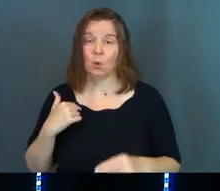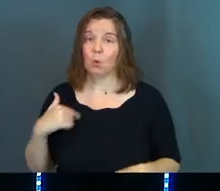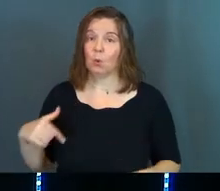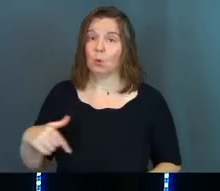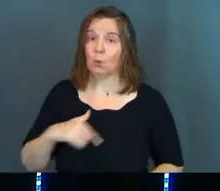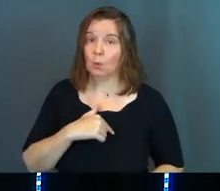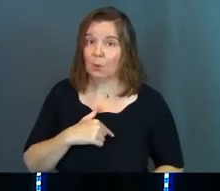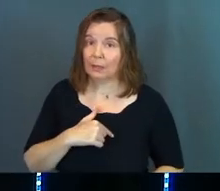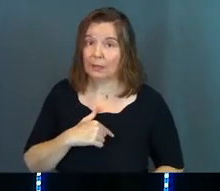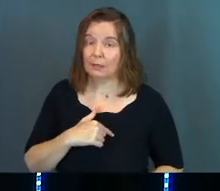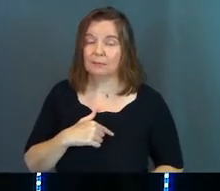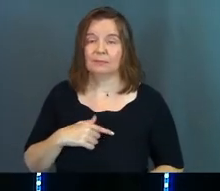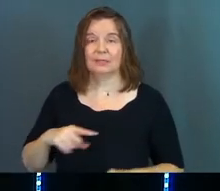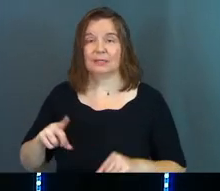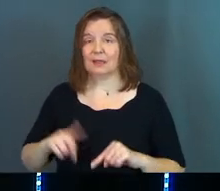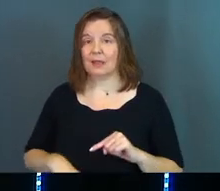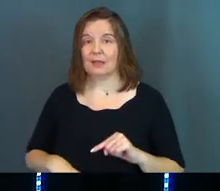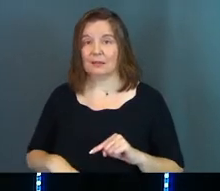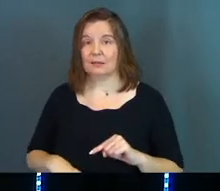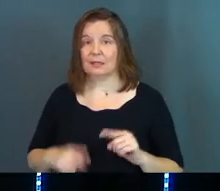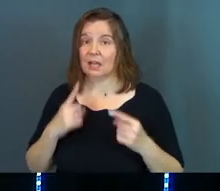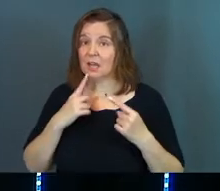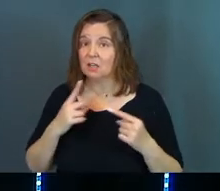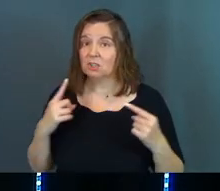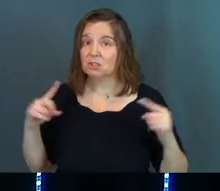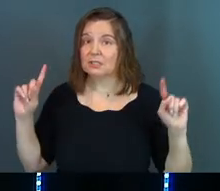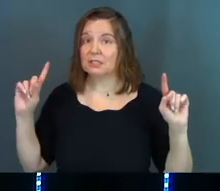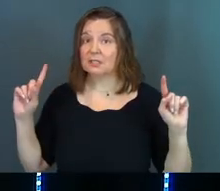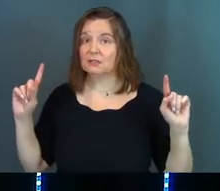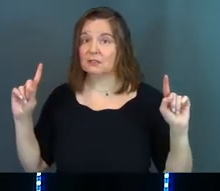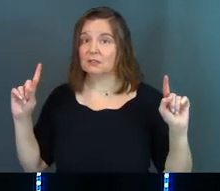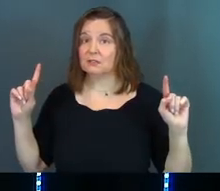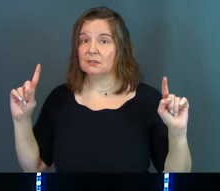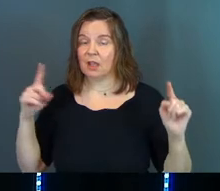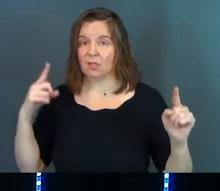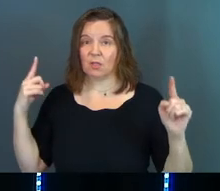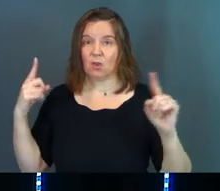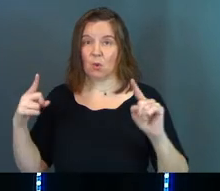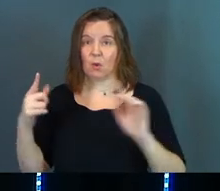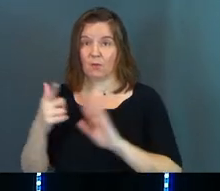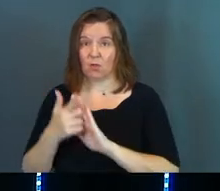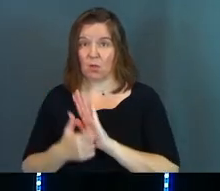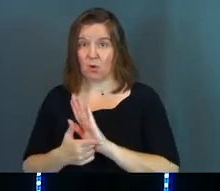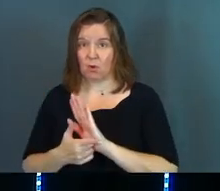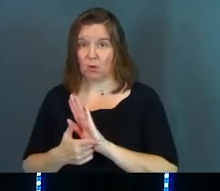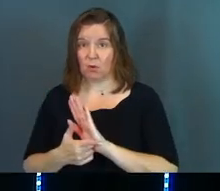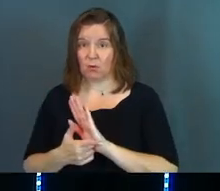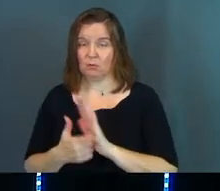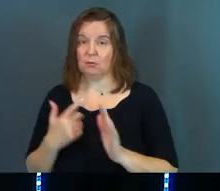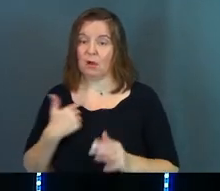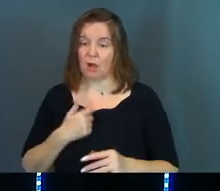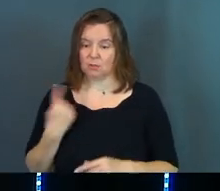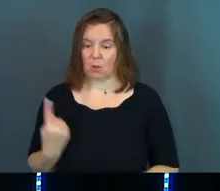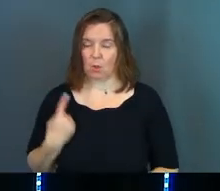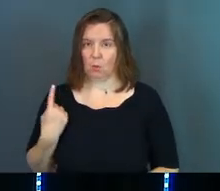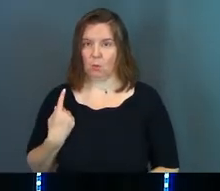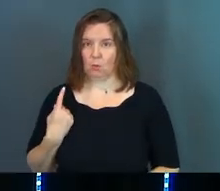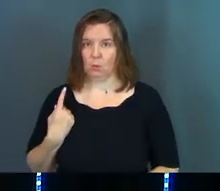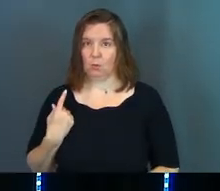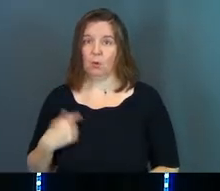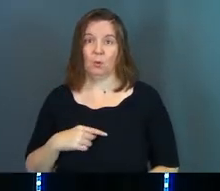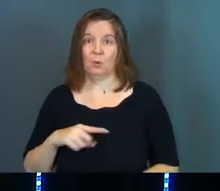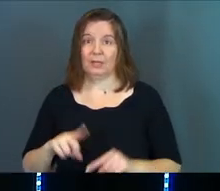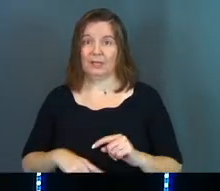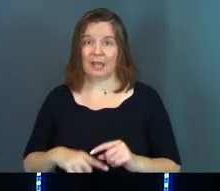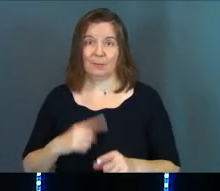We cannot achieve the goal of the law. Us alone.